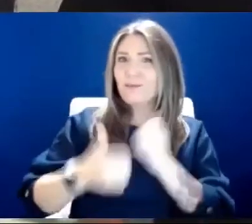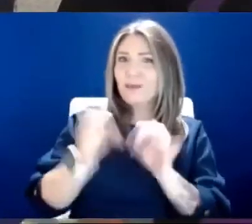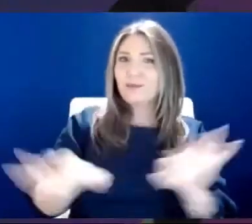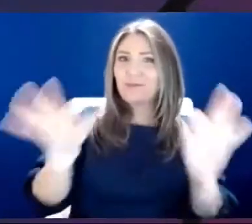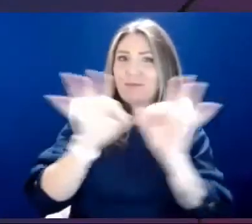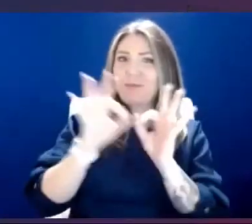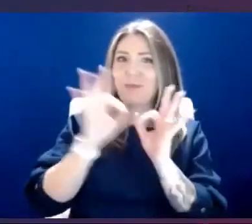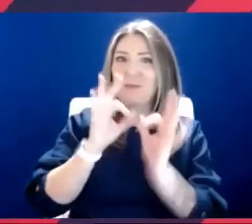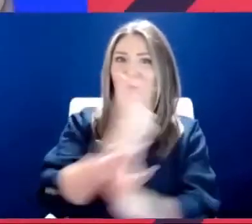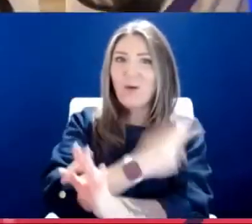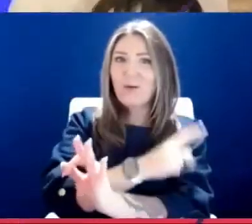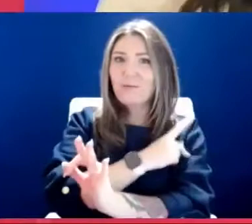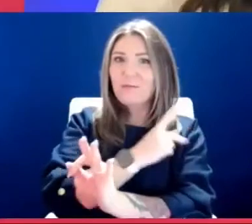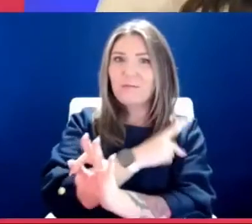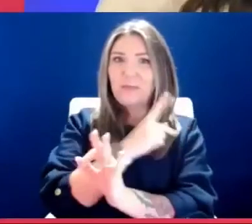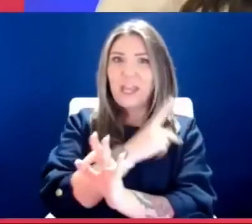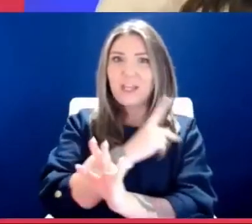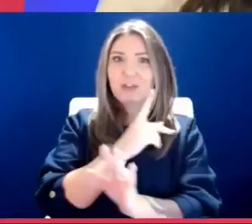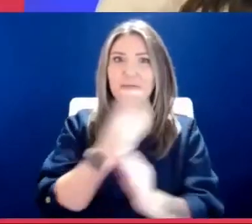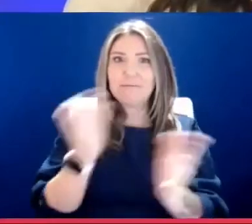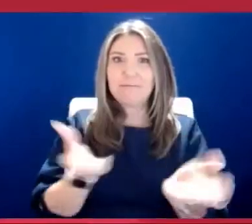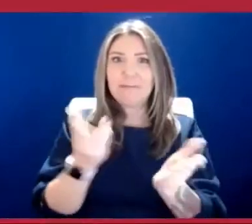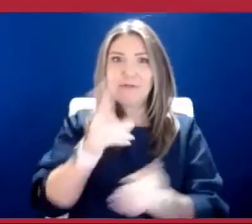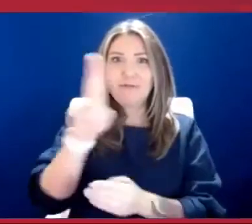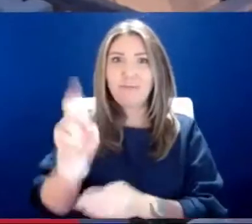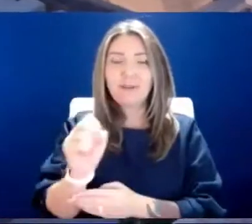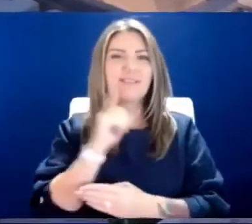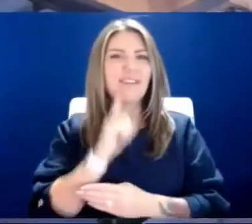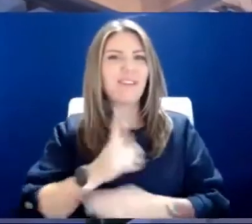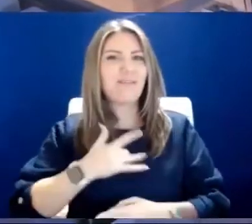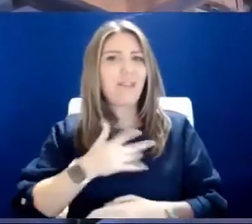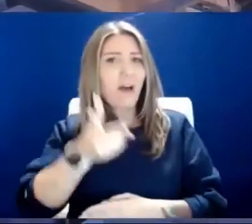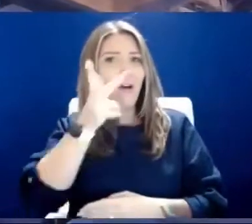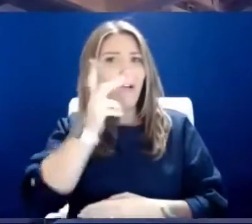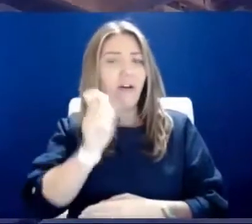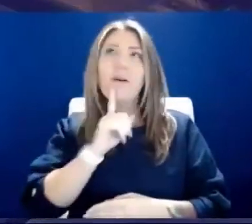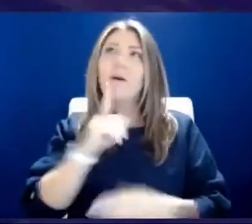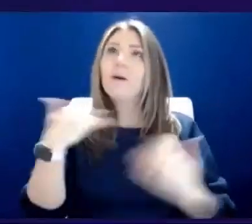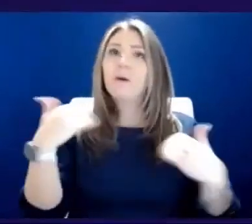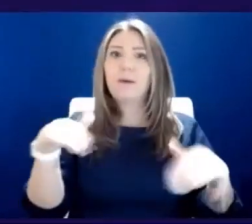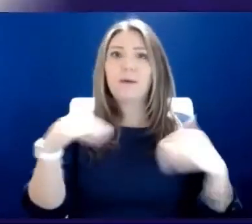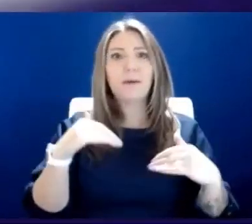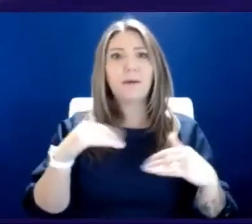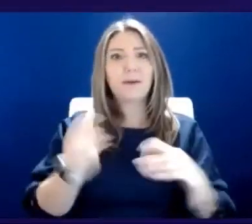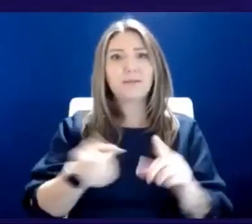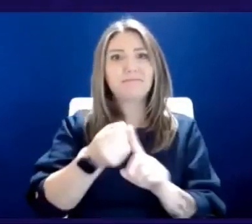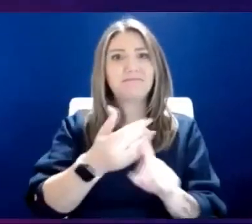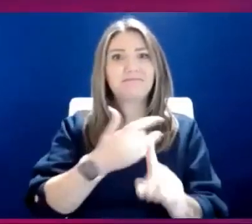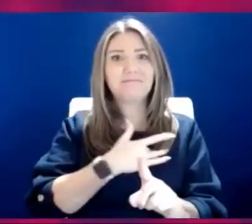planet. I felt heard, and that was really big. This is All Things Heart.